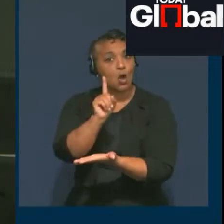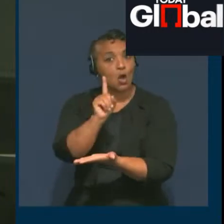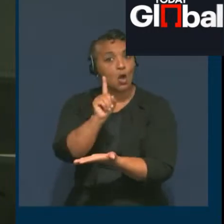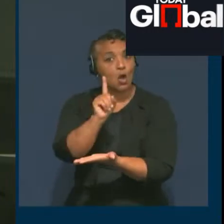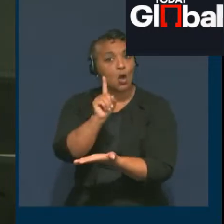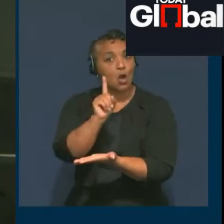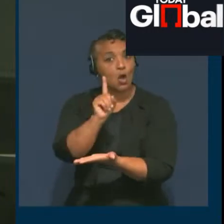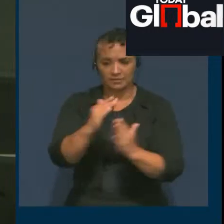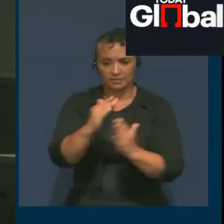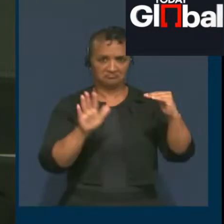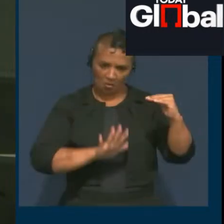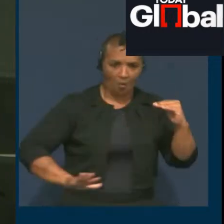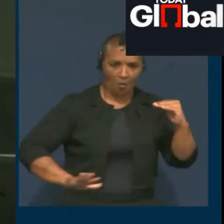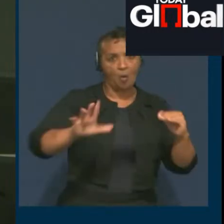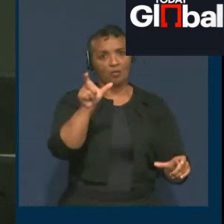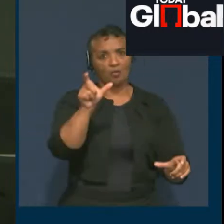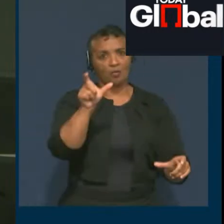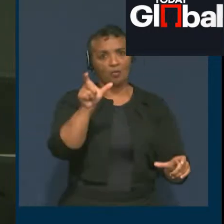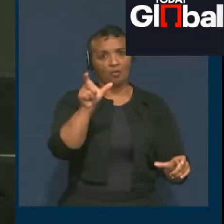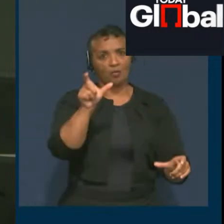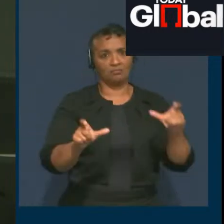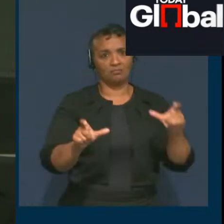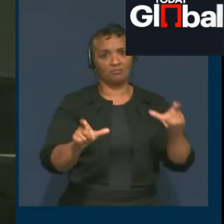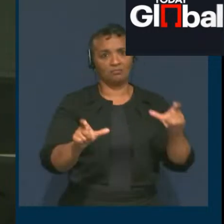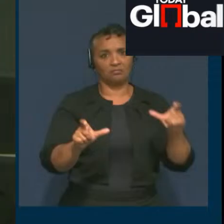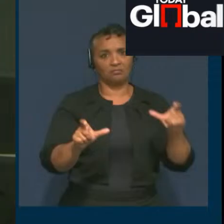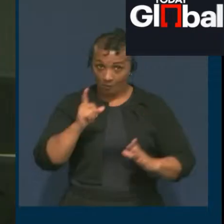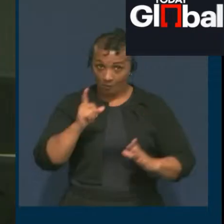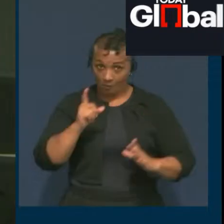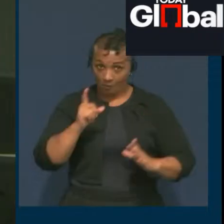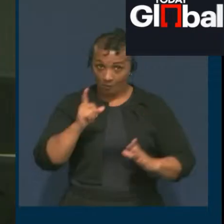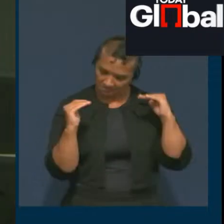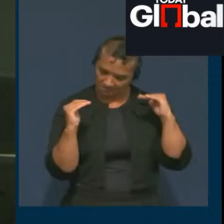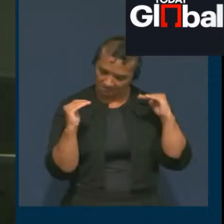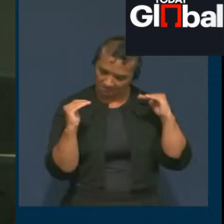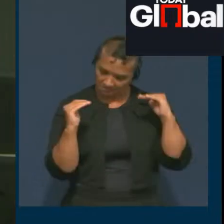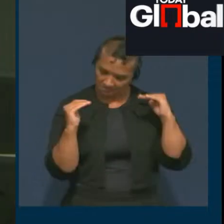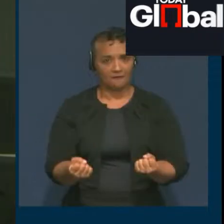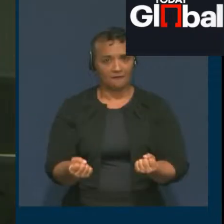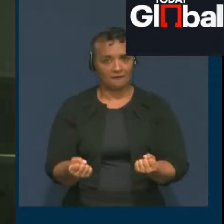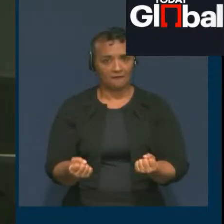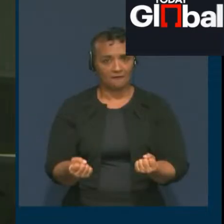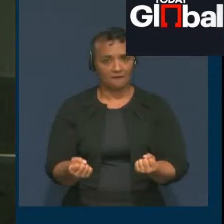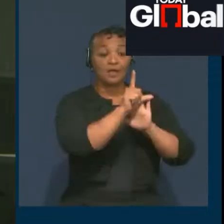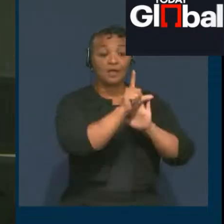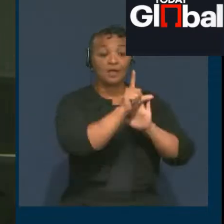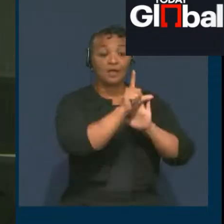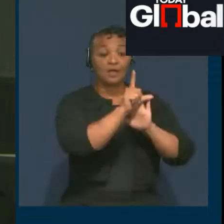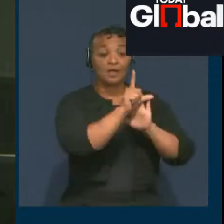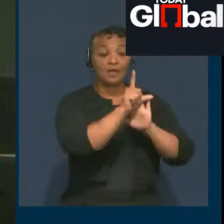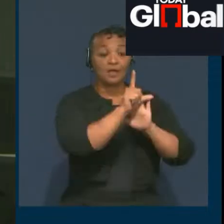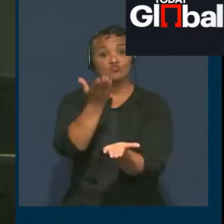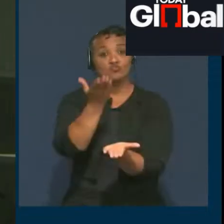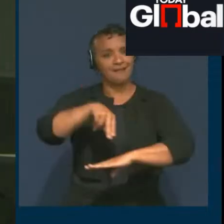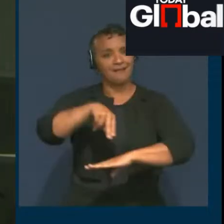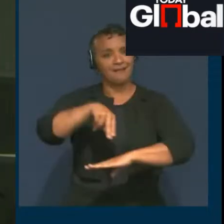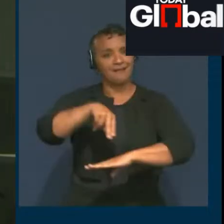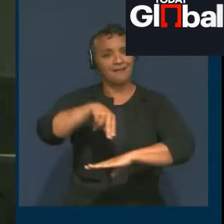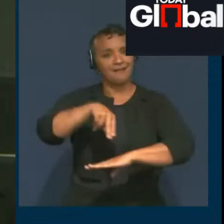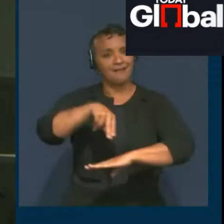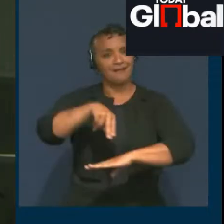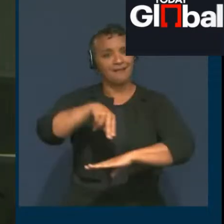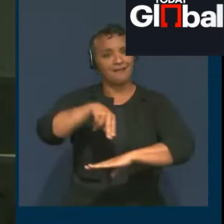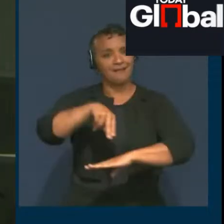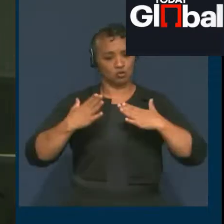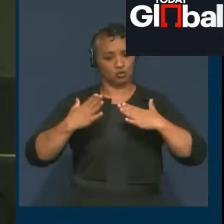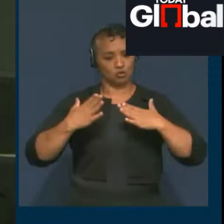footing as all citizens. This law was proposed to the National Human Rights Committee and to all competent authorities,